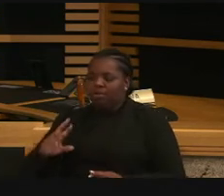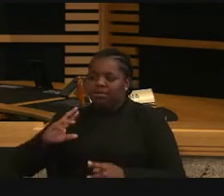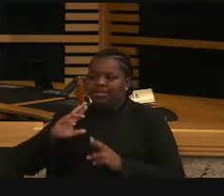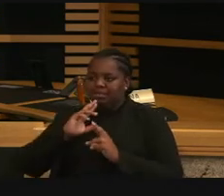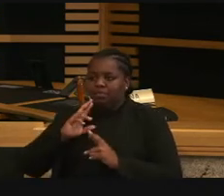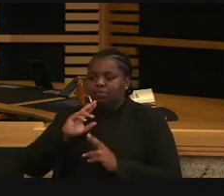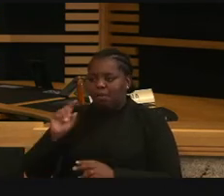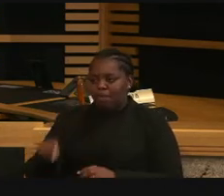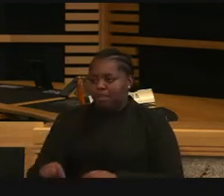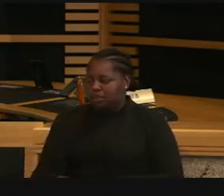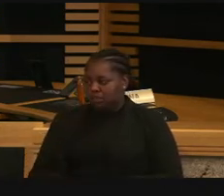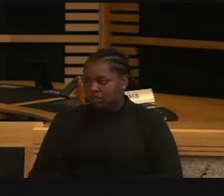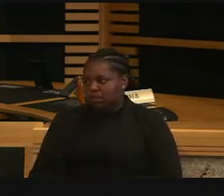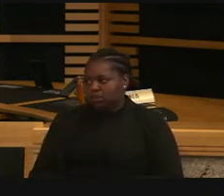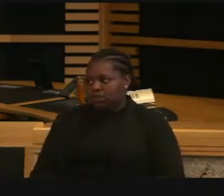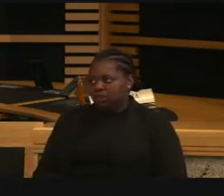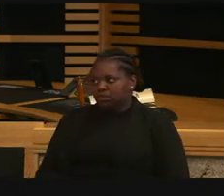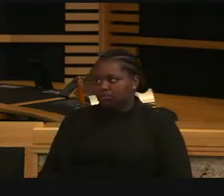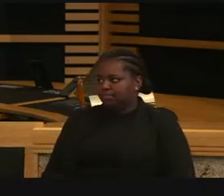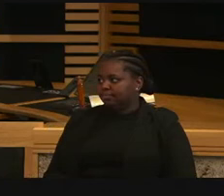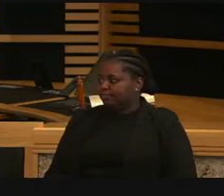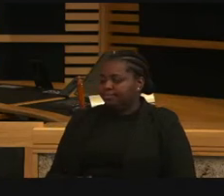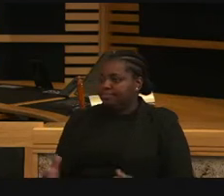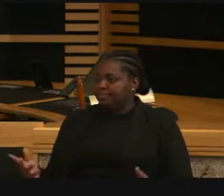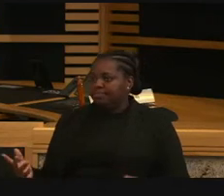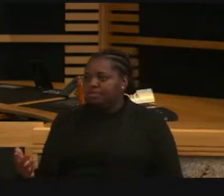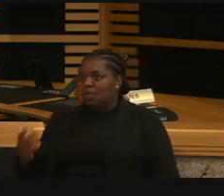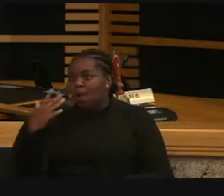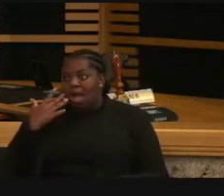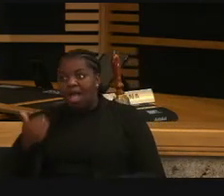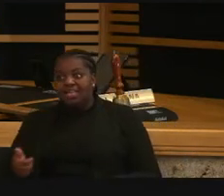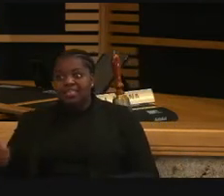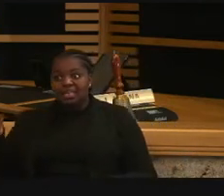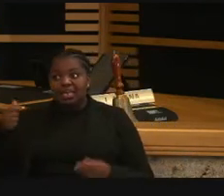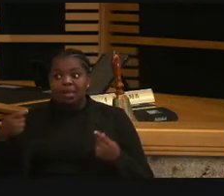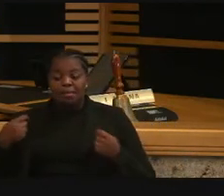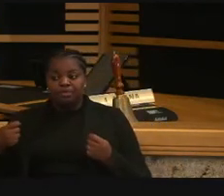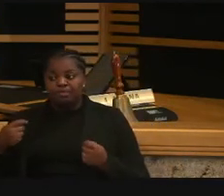responses. Yaduka ke pa senior management